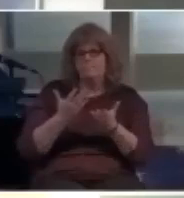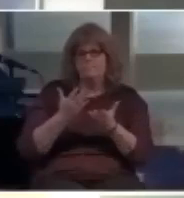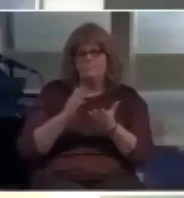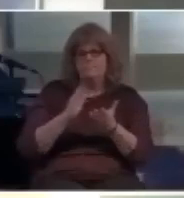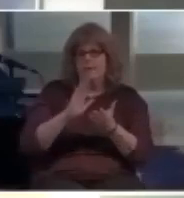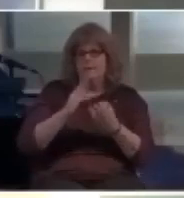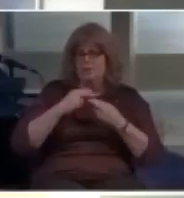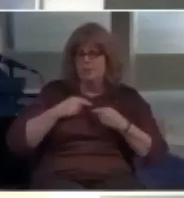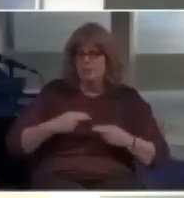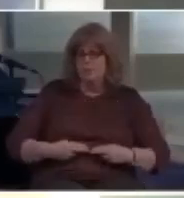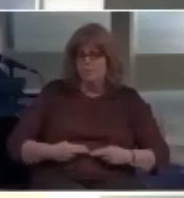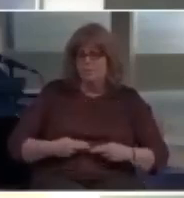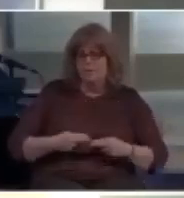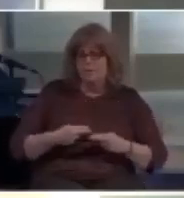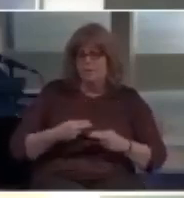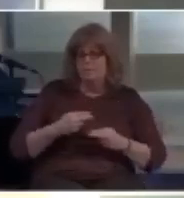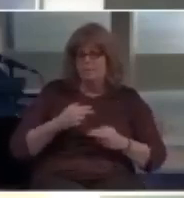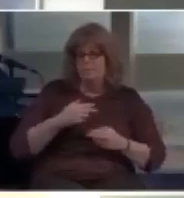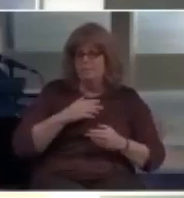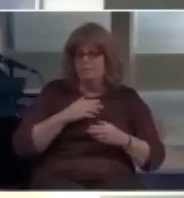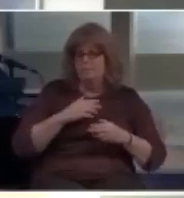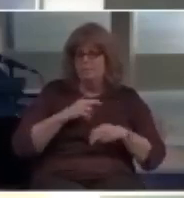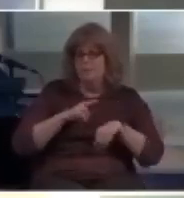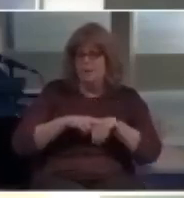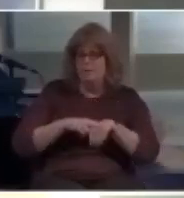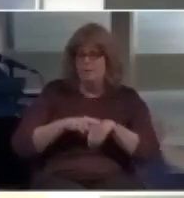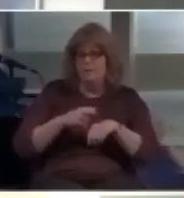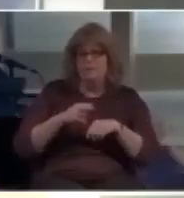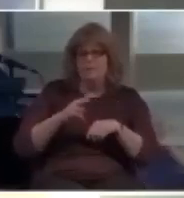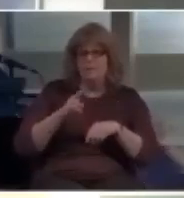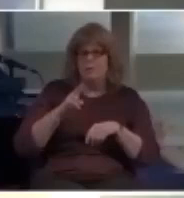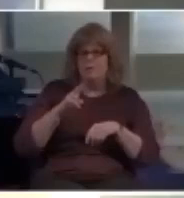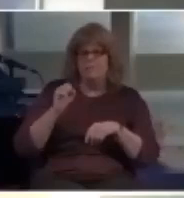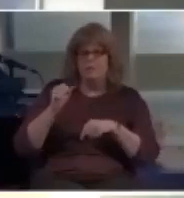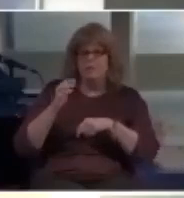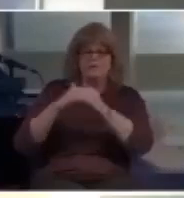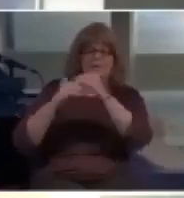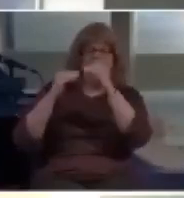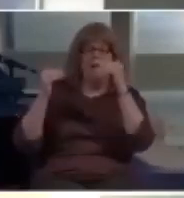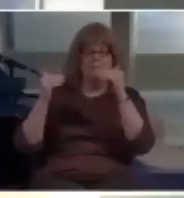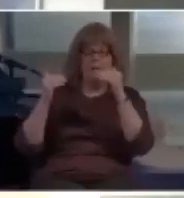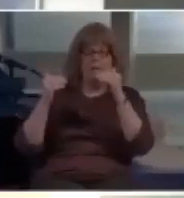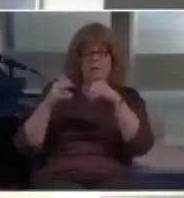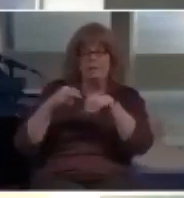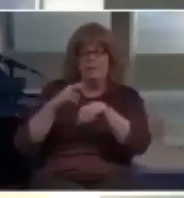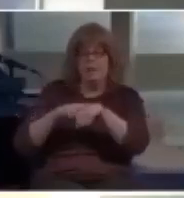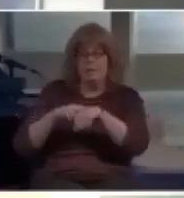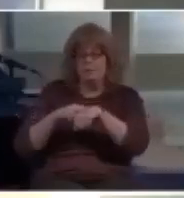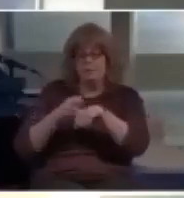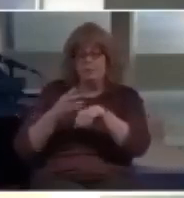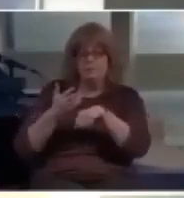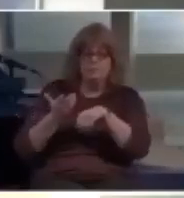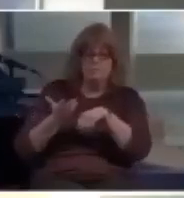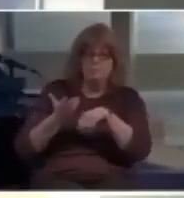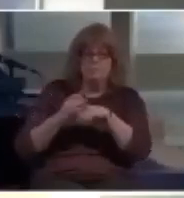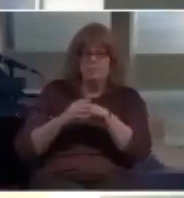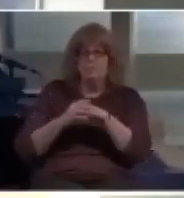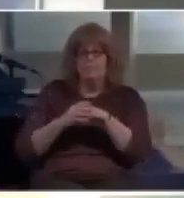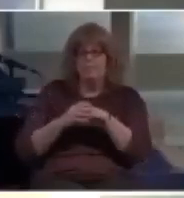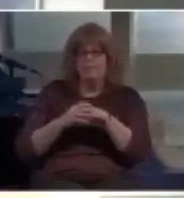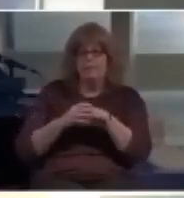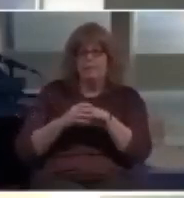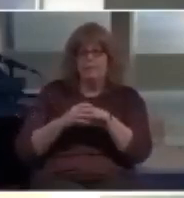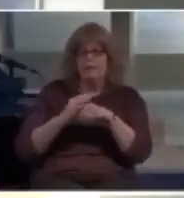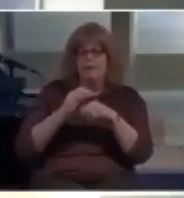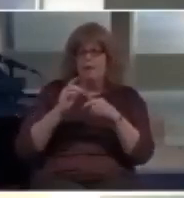his human nature versus heavenly nature. And he